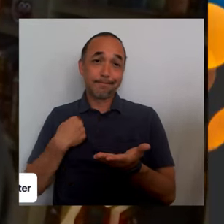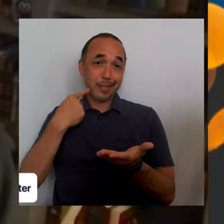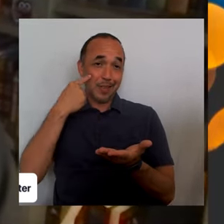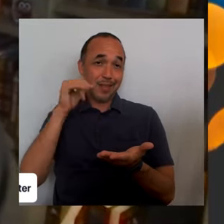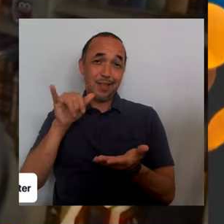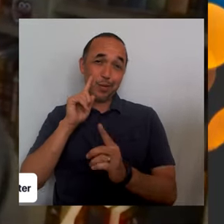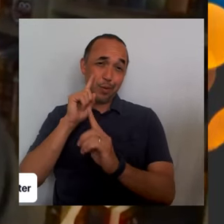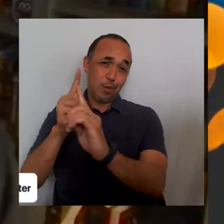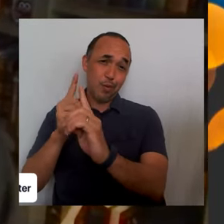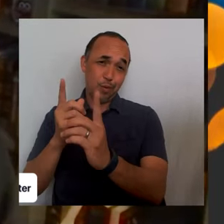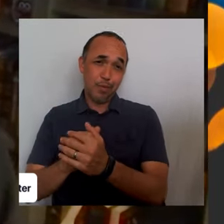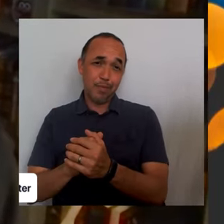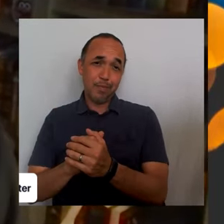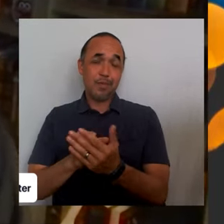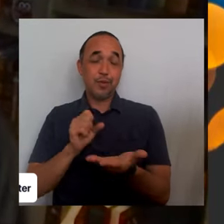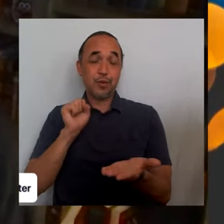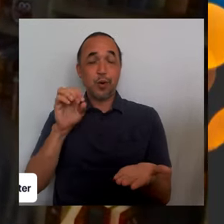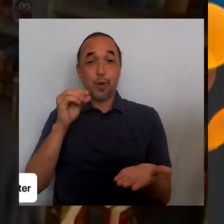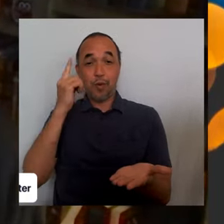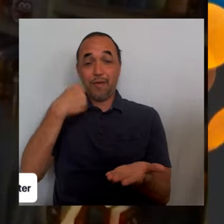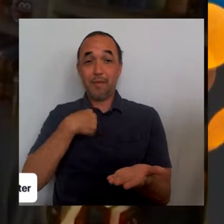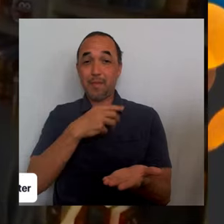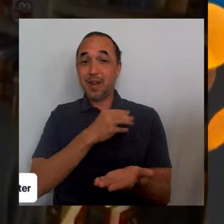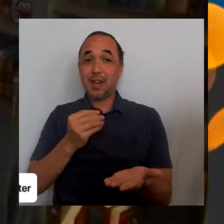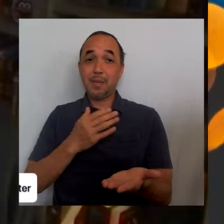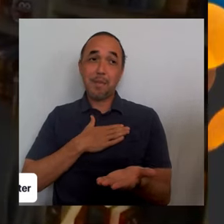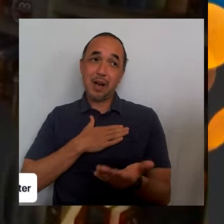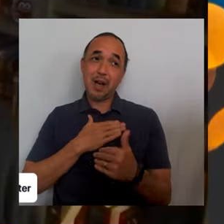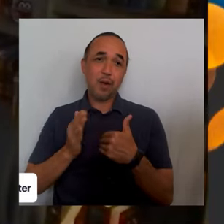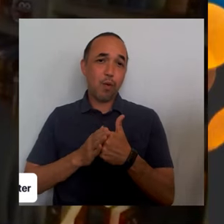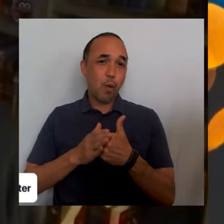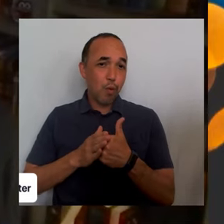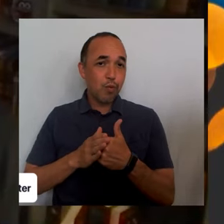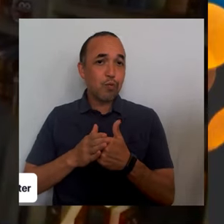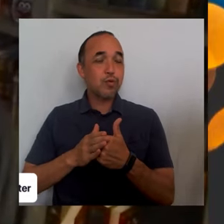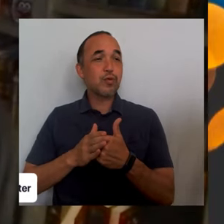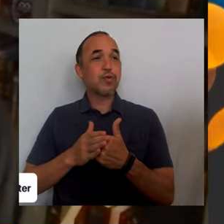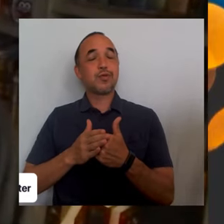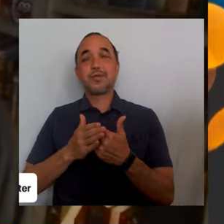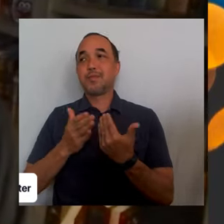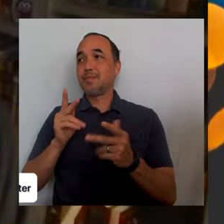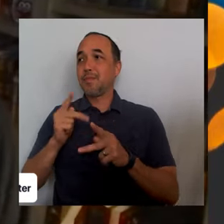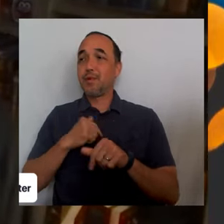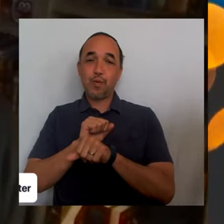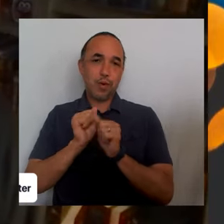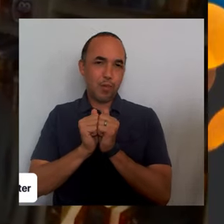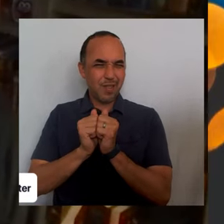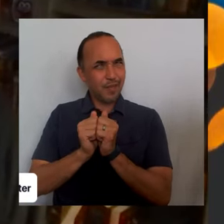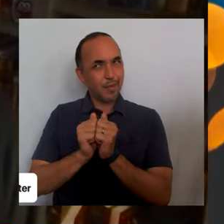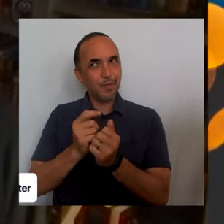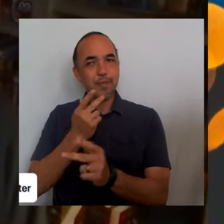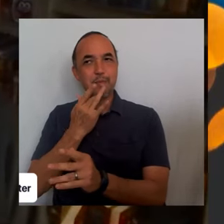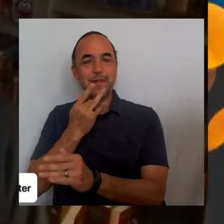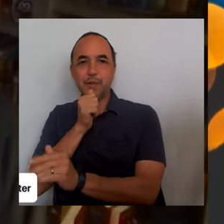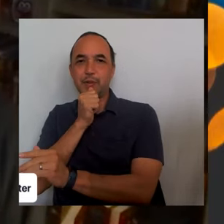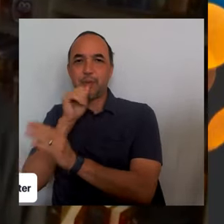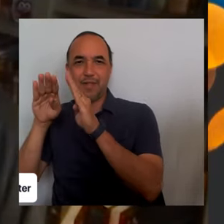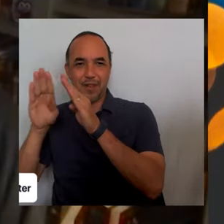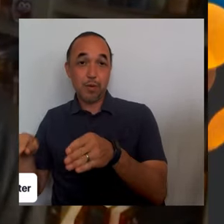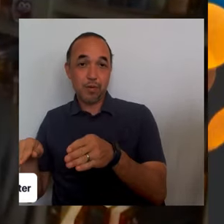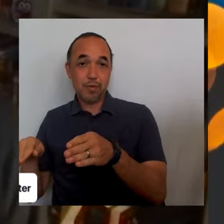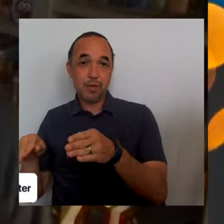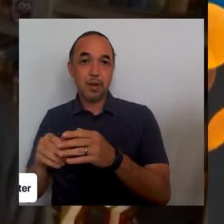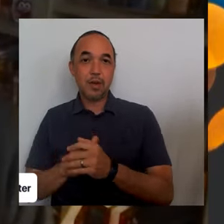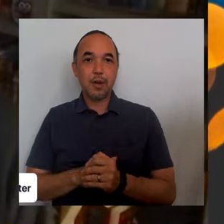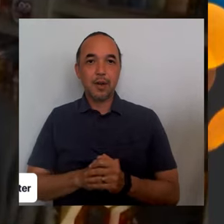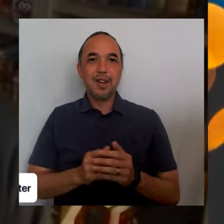say for me and for most of my closest colleagues, it would be the private residences. But when you're